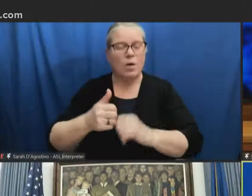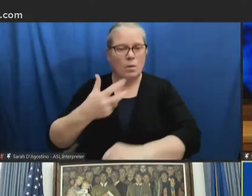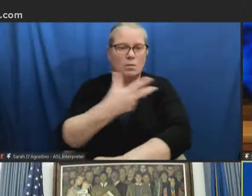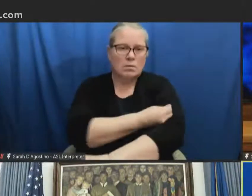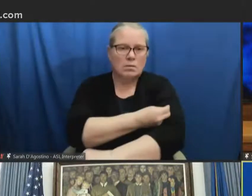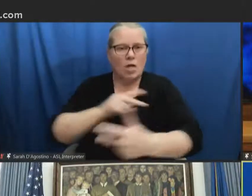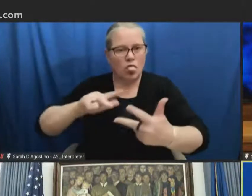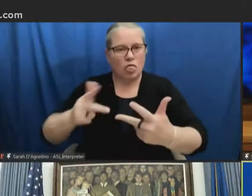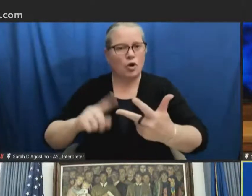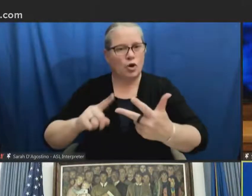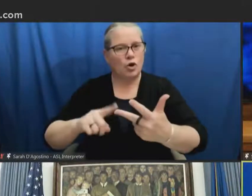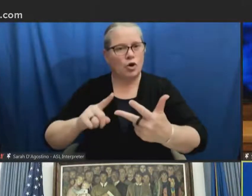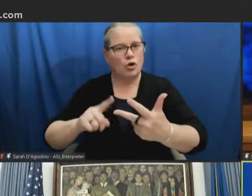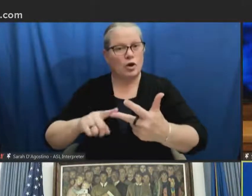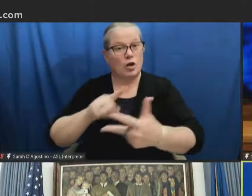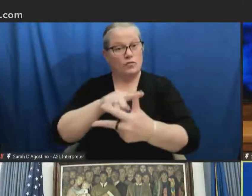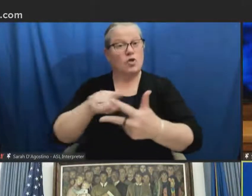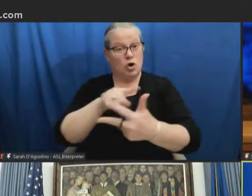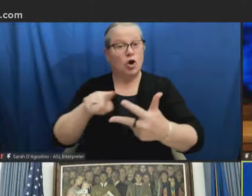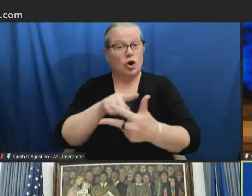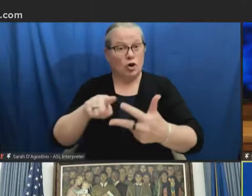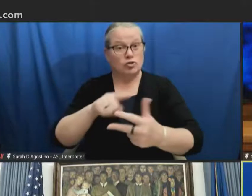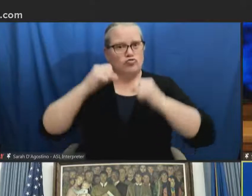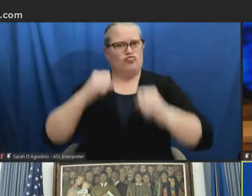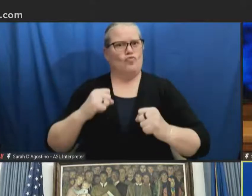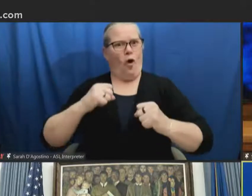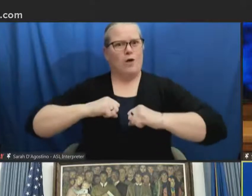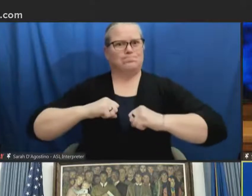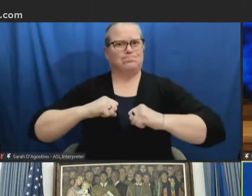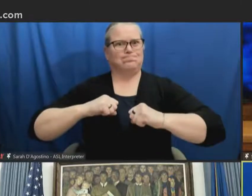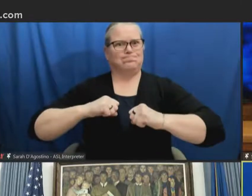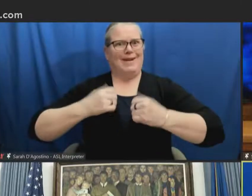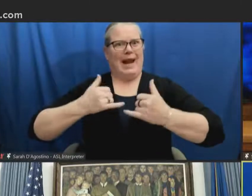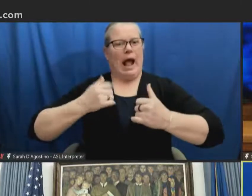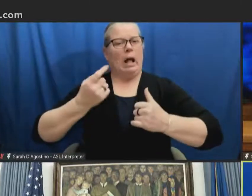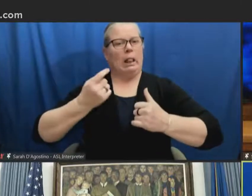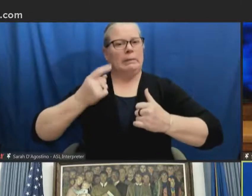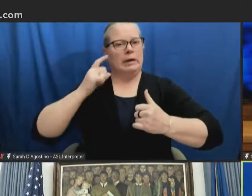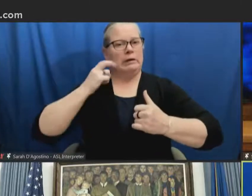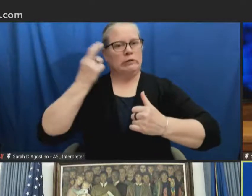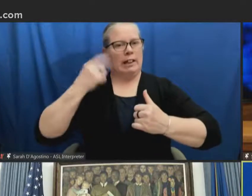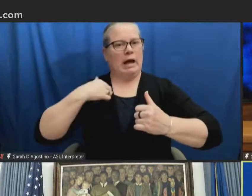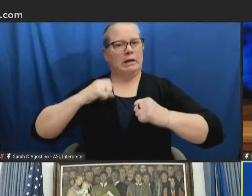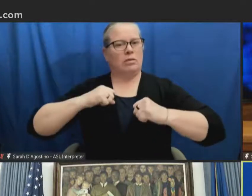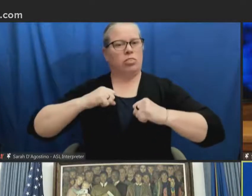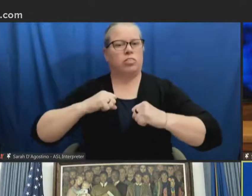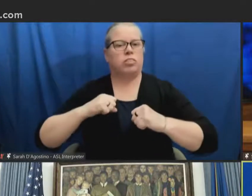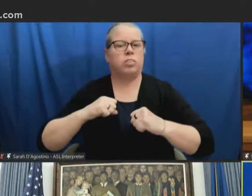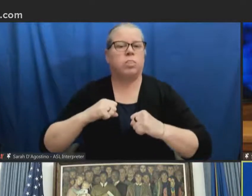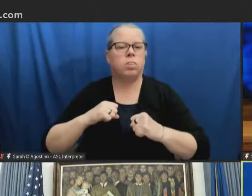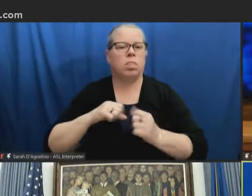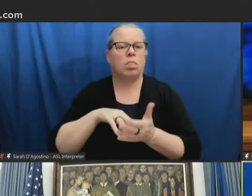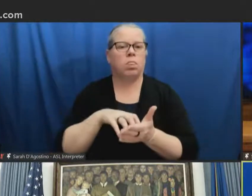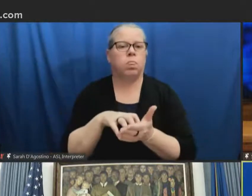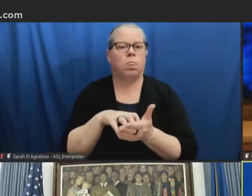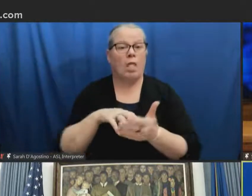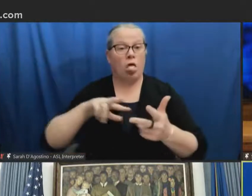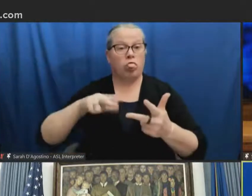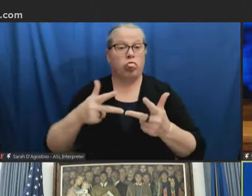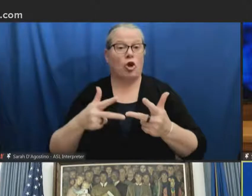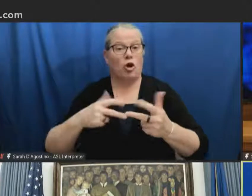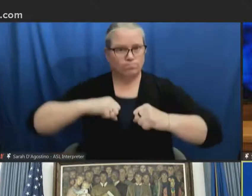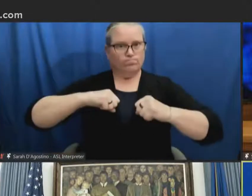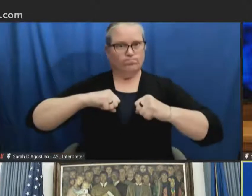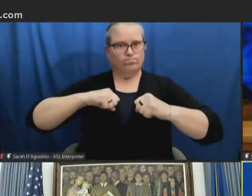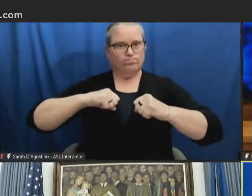many people who do need booster shots. And so the reality is that even on regular